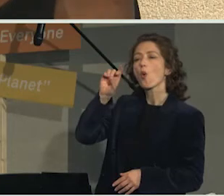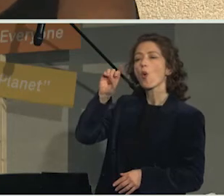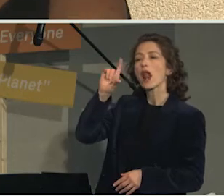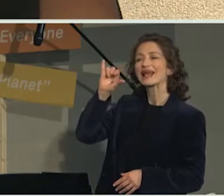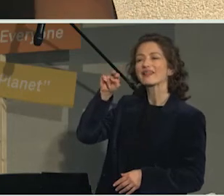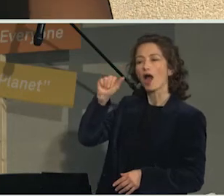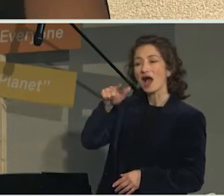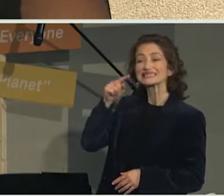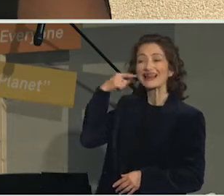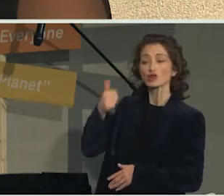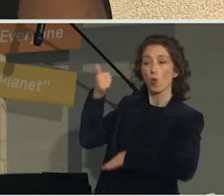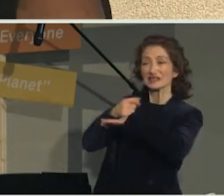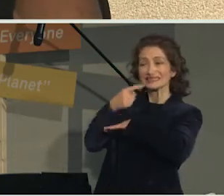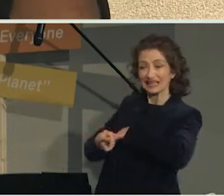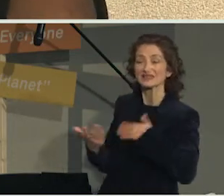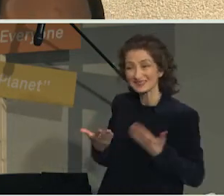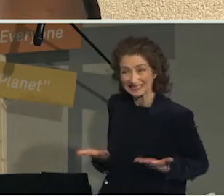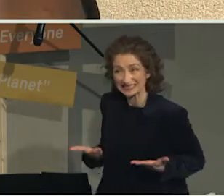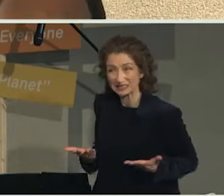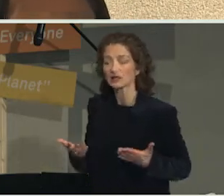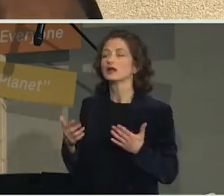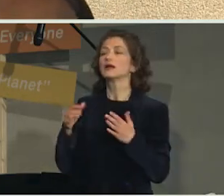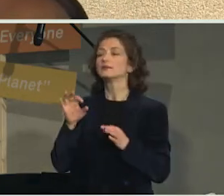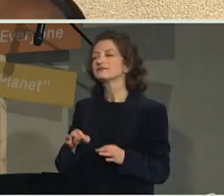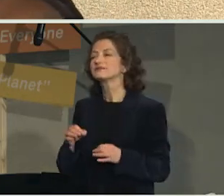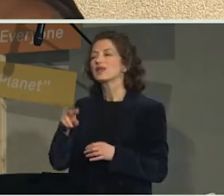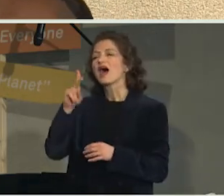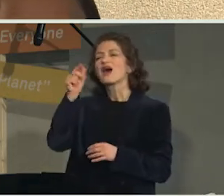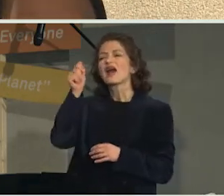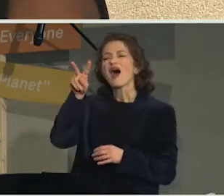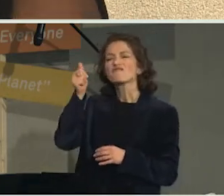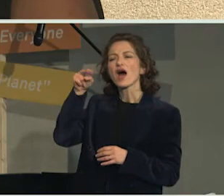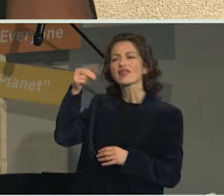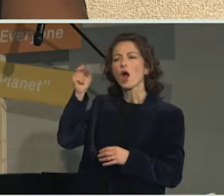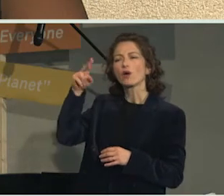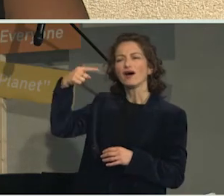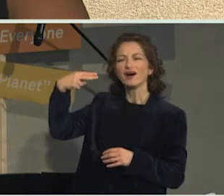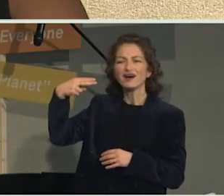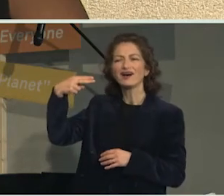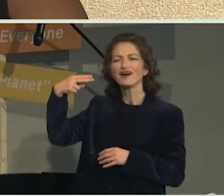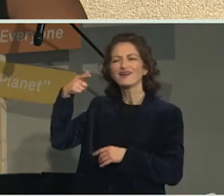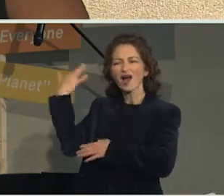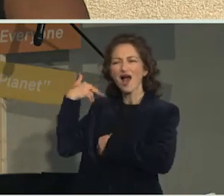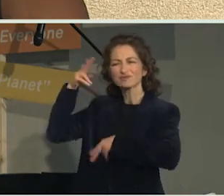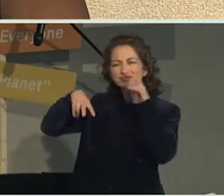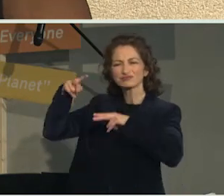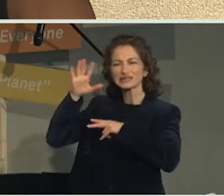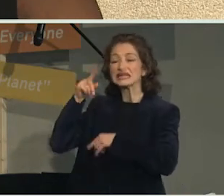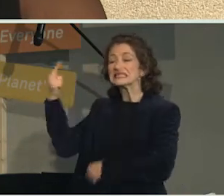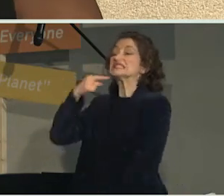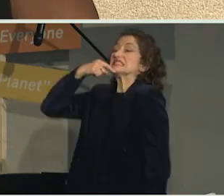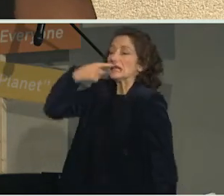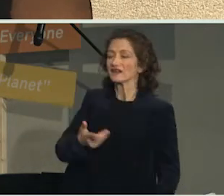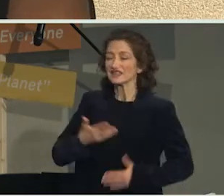of the American Senate in the aftermath of the Kavanaugh hearings as he shouted as follows.